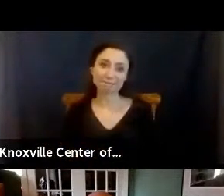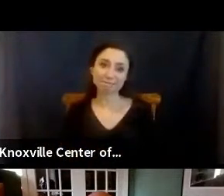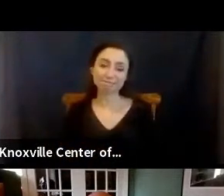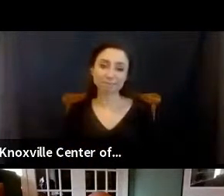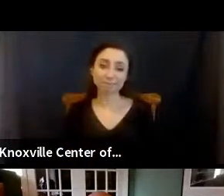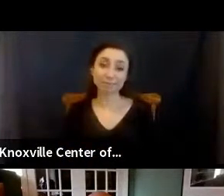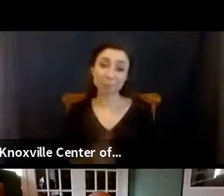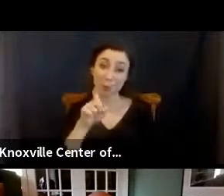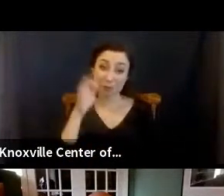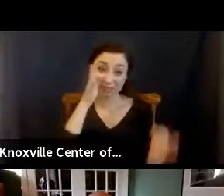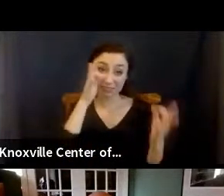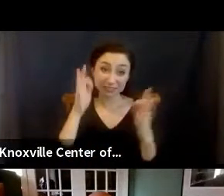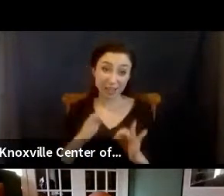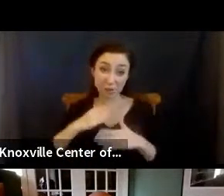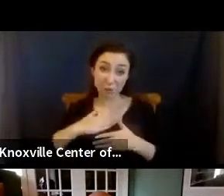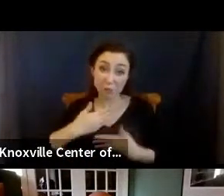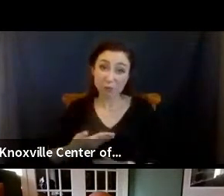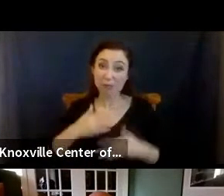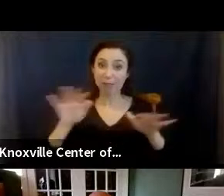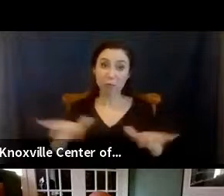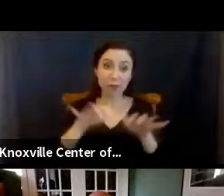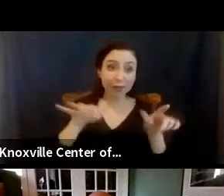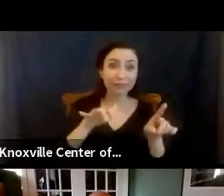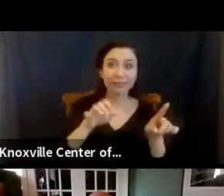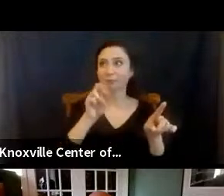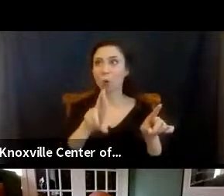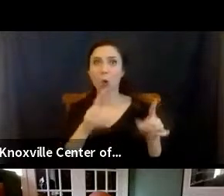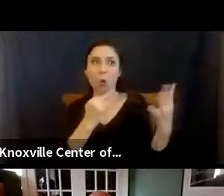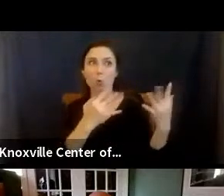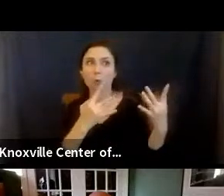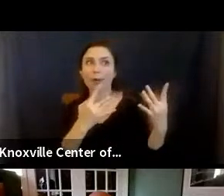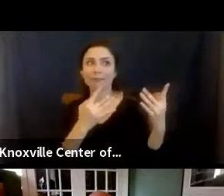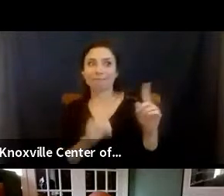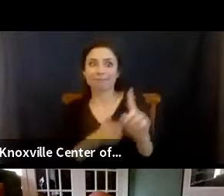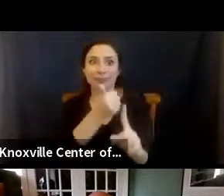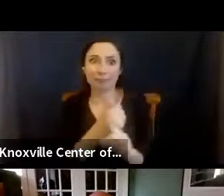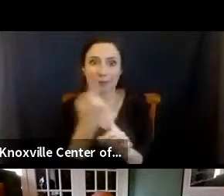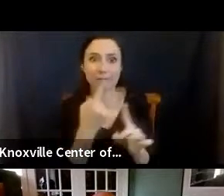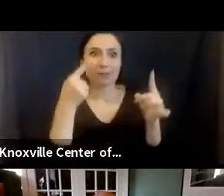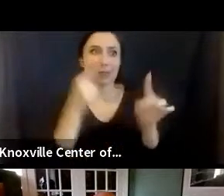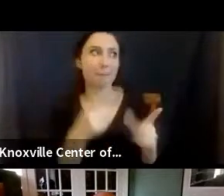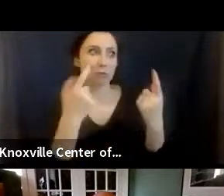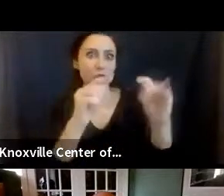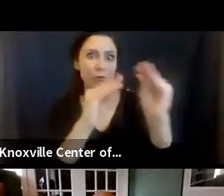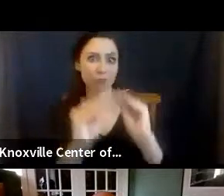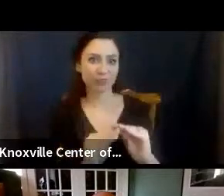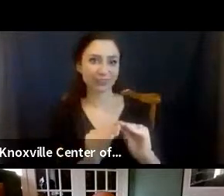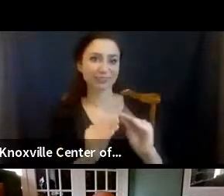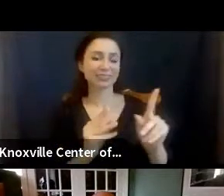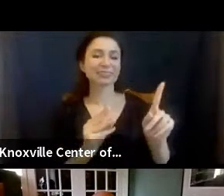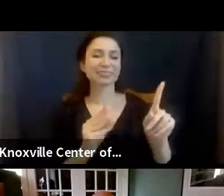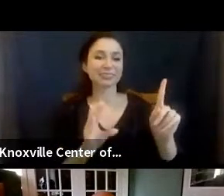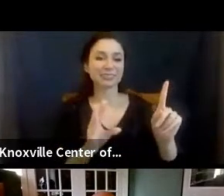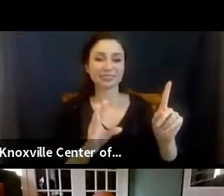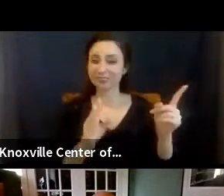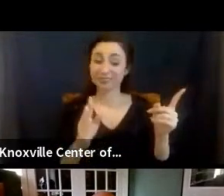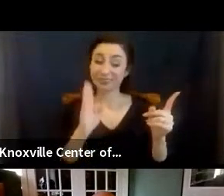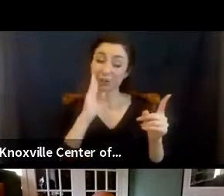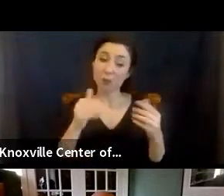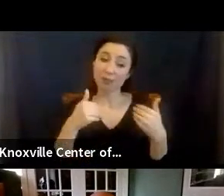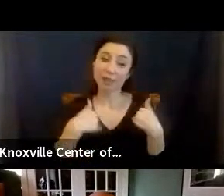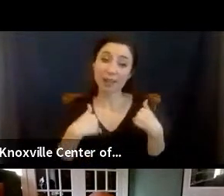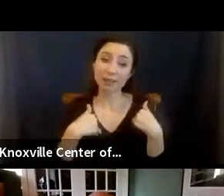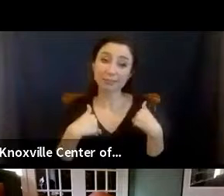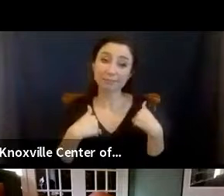are we willing to be proactive or reactive? And it'll have consequences. Either way, I totally appreciate that.